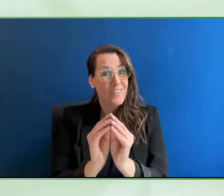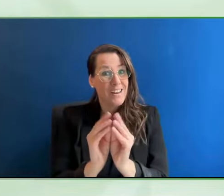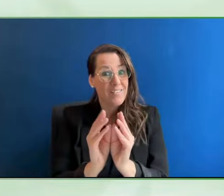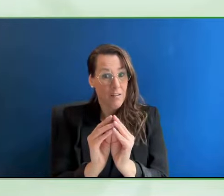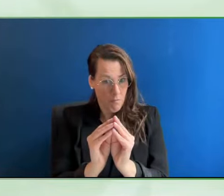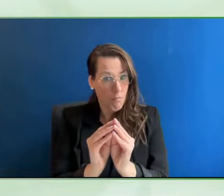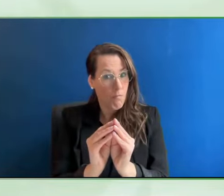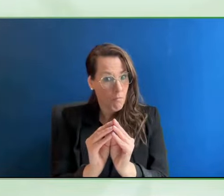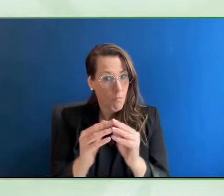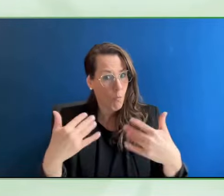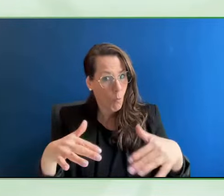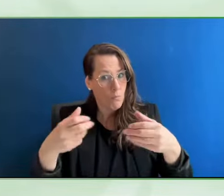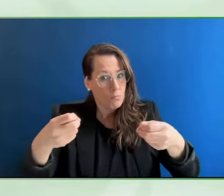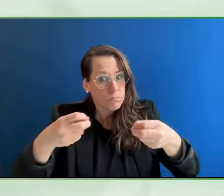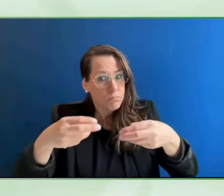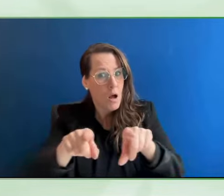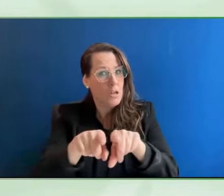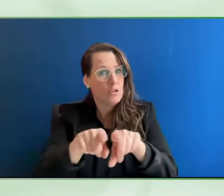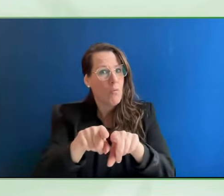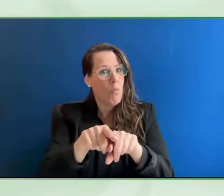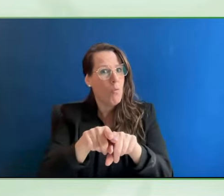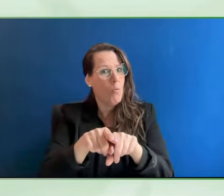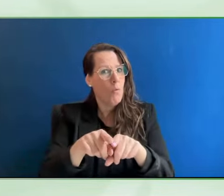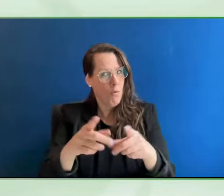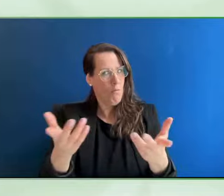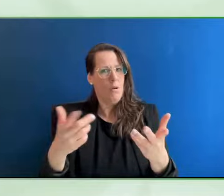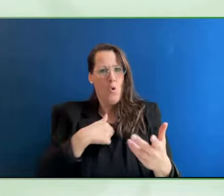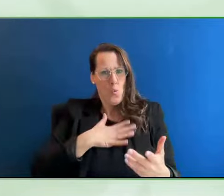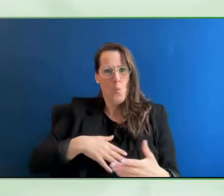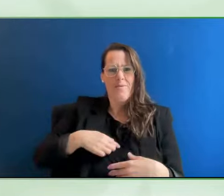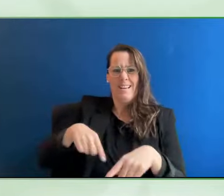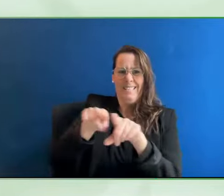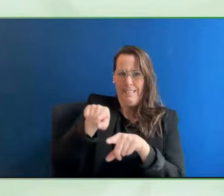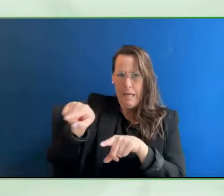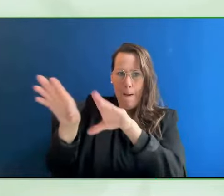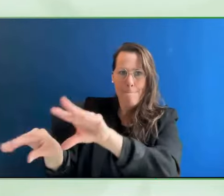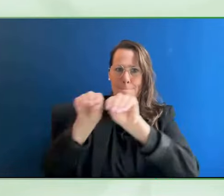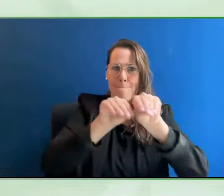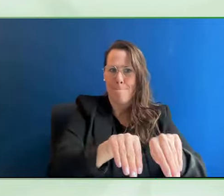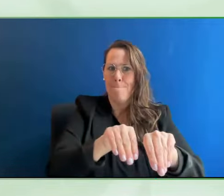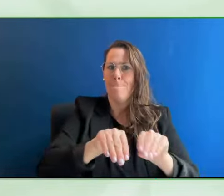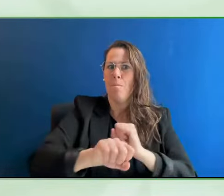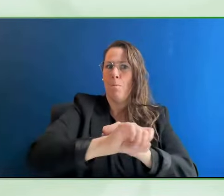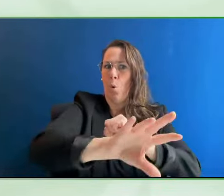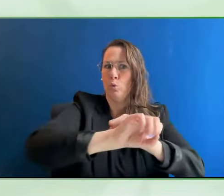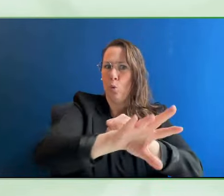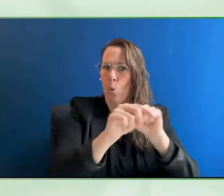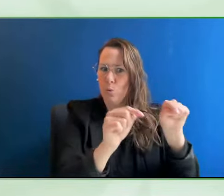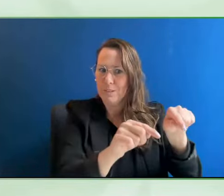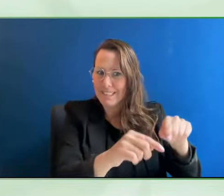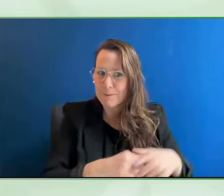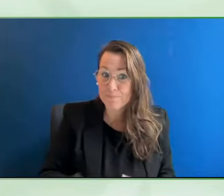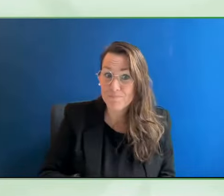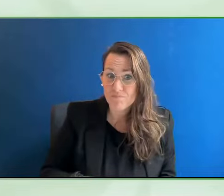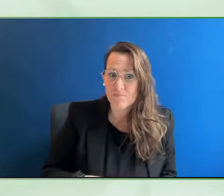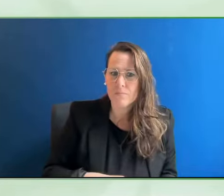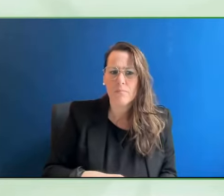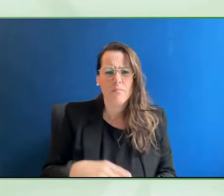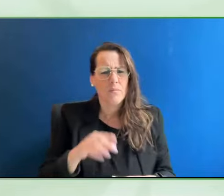have 9 regional TV programs, news every evening at 7